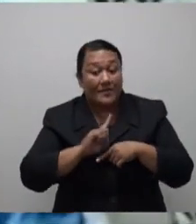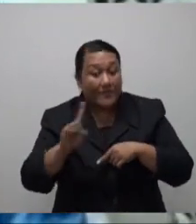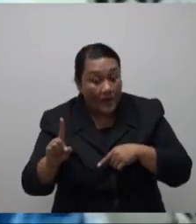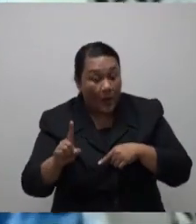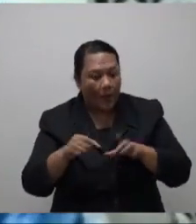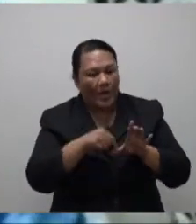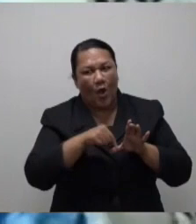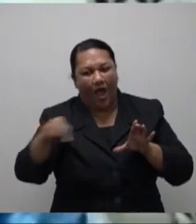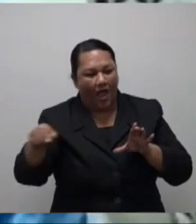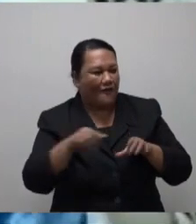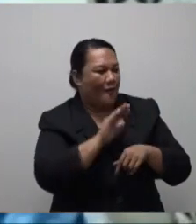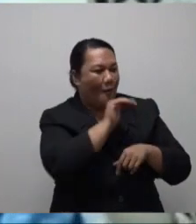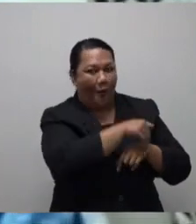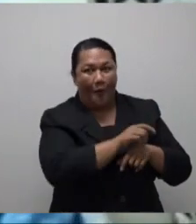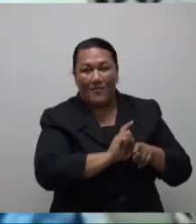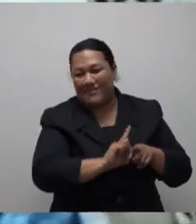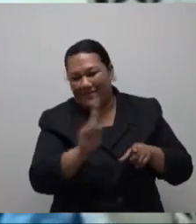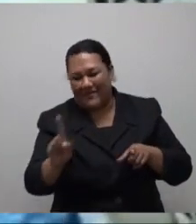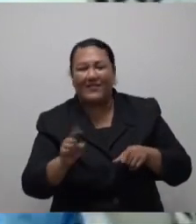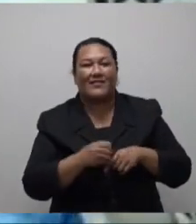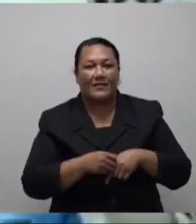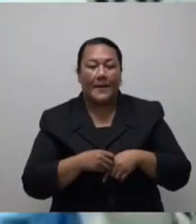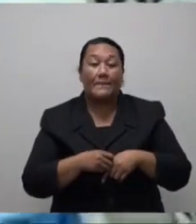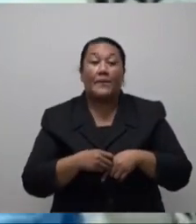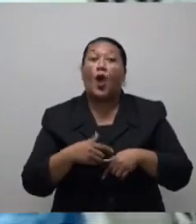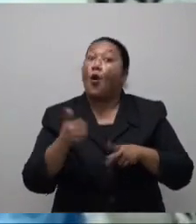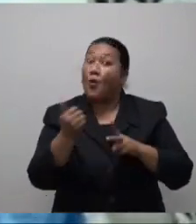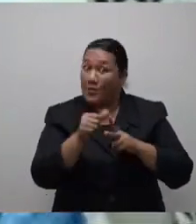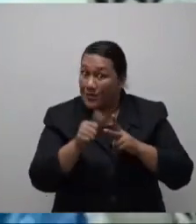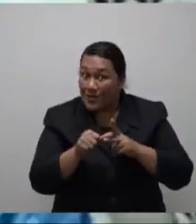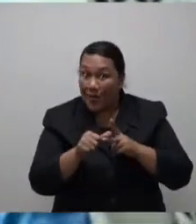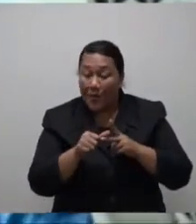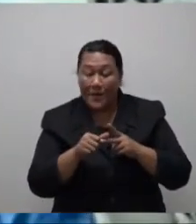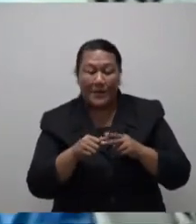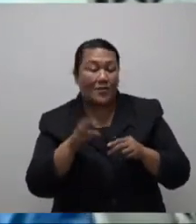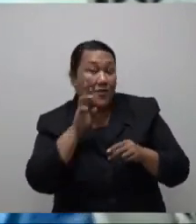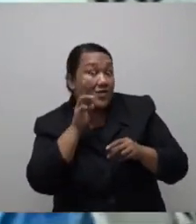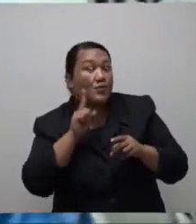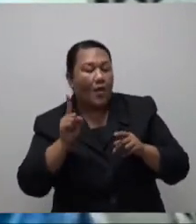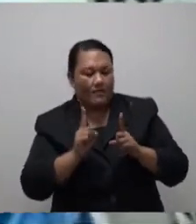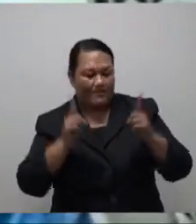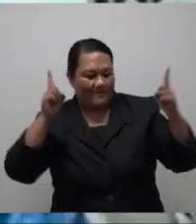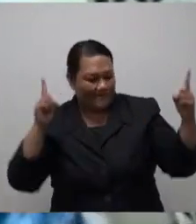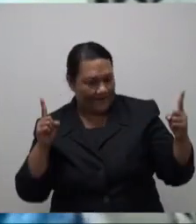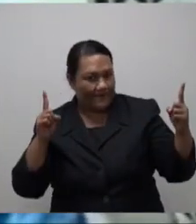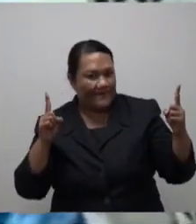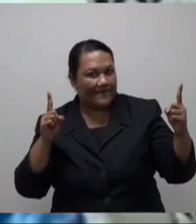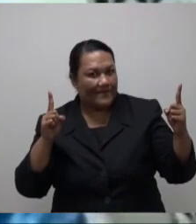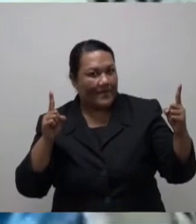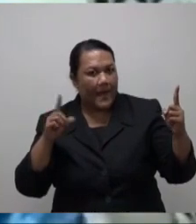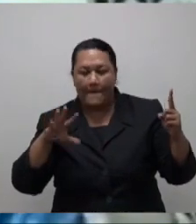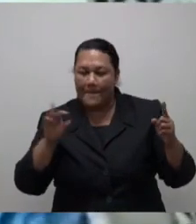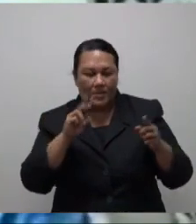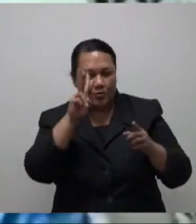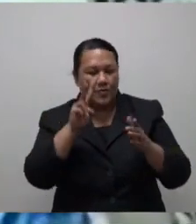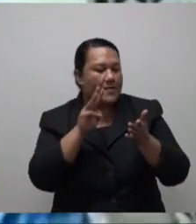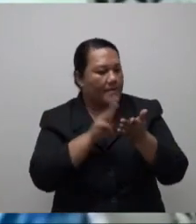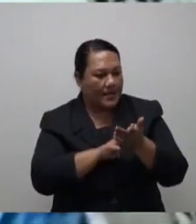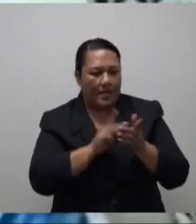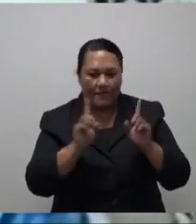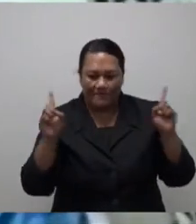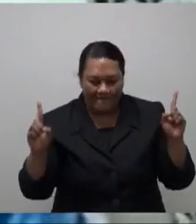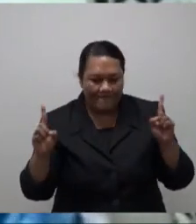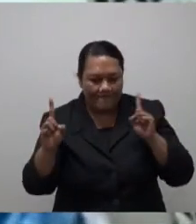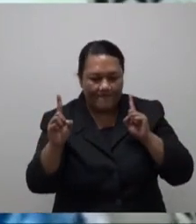home. Practice social distancing. Wash your hands at every opportunity and keep your